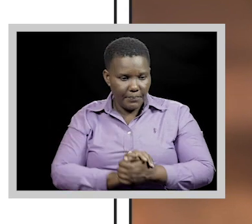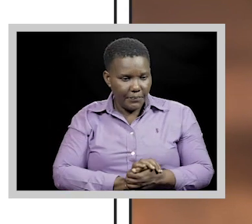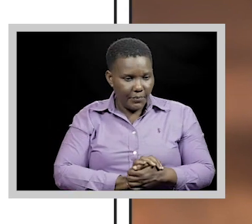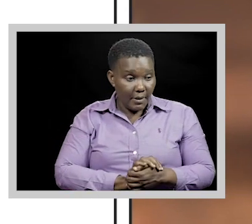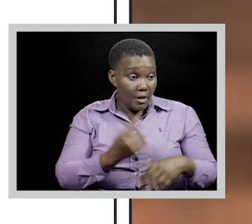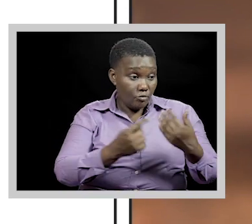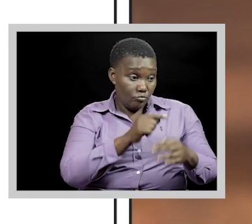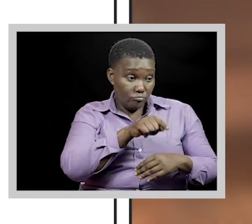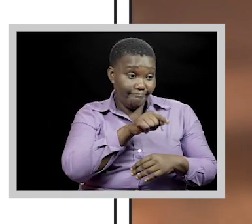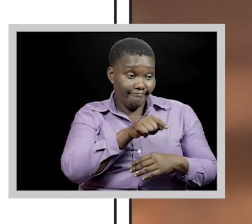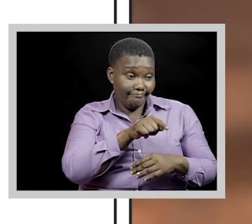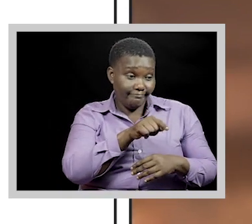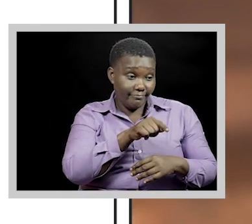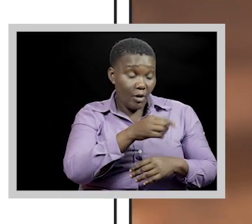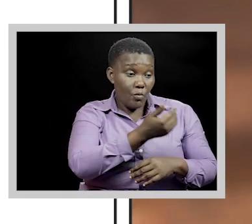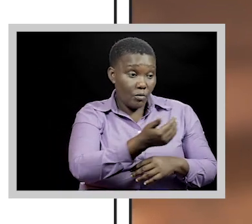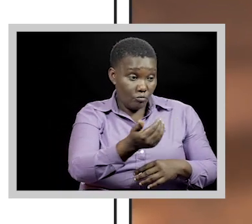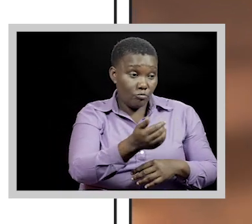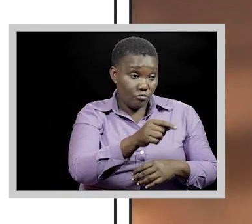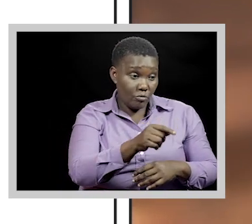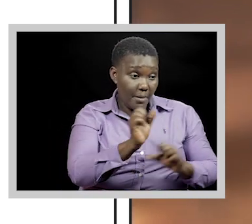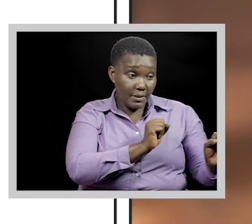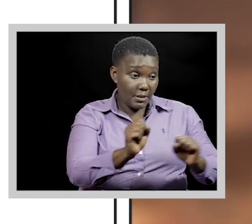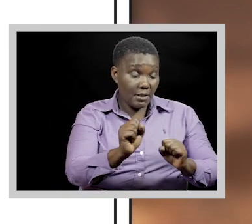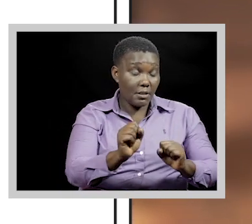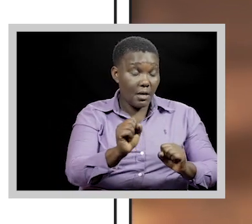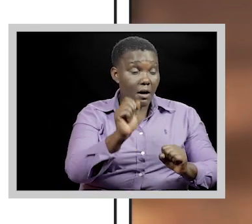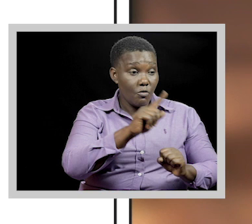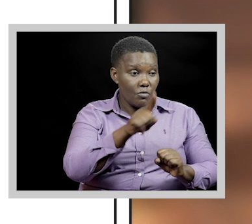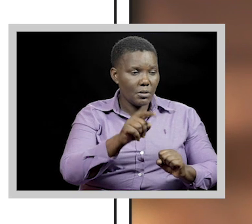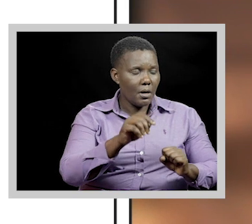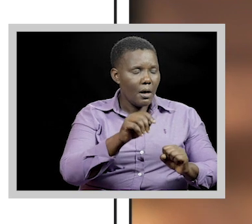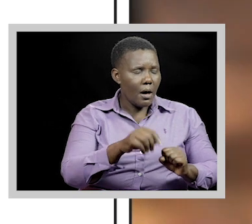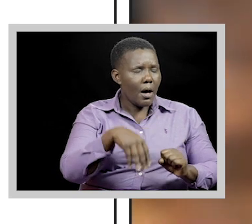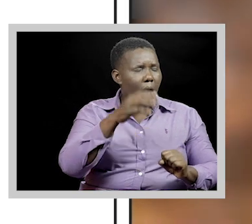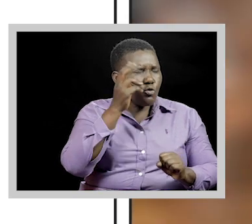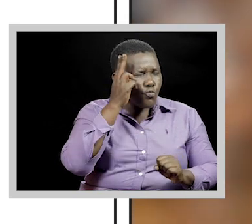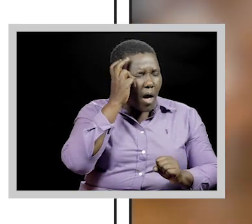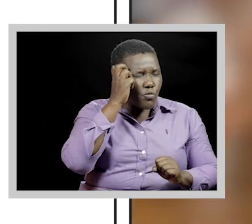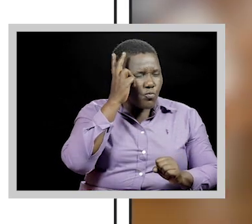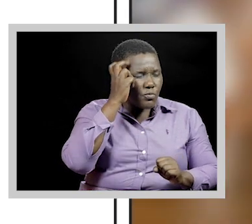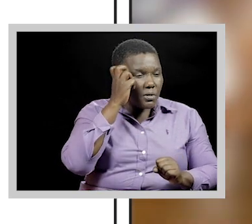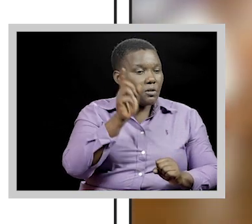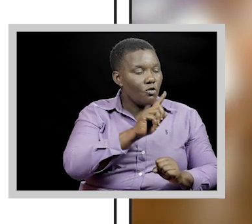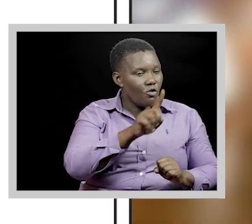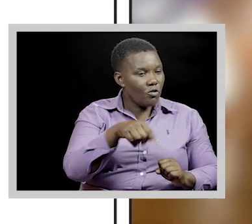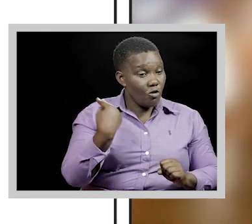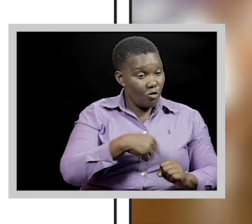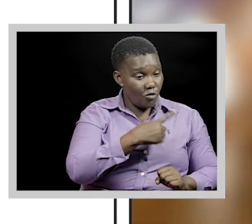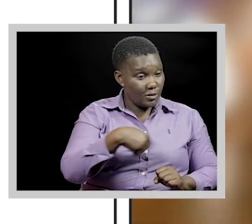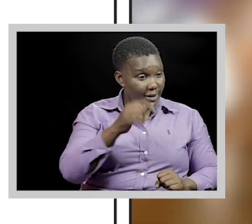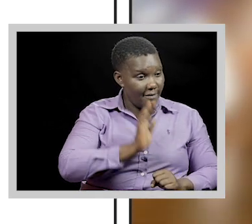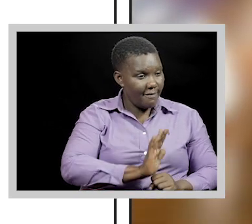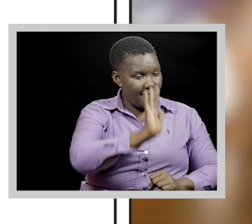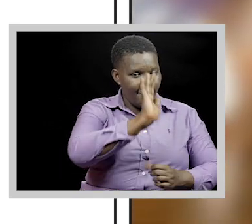importance of child offenders accepting responsibility for their actions and being able to develop